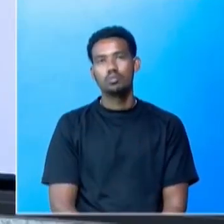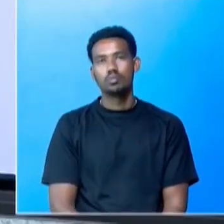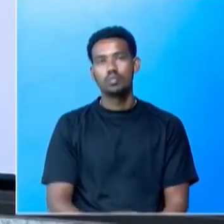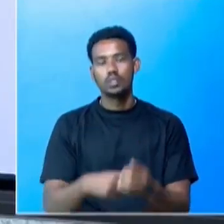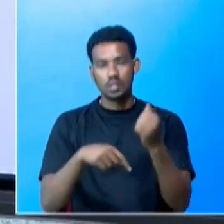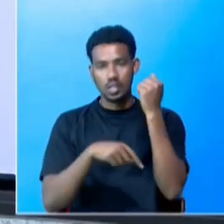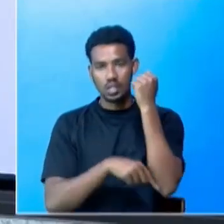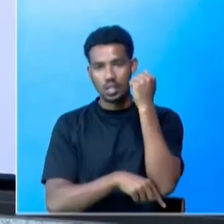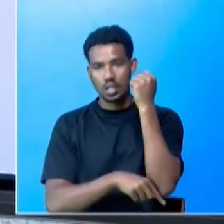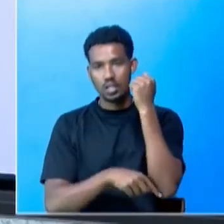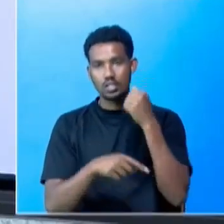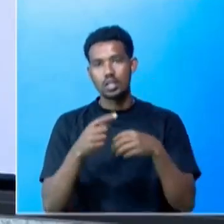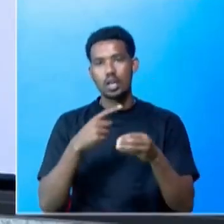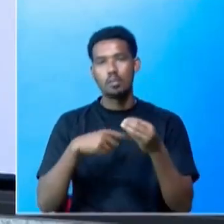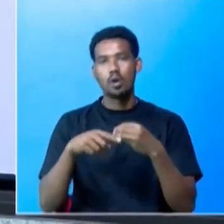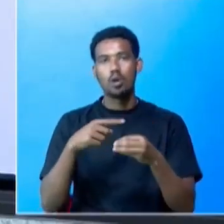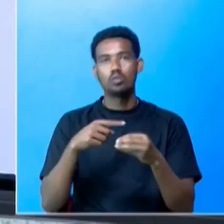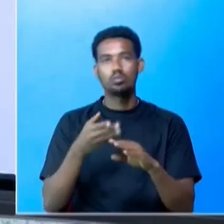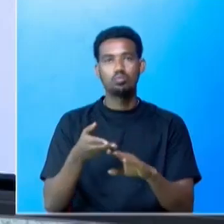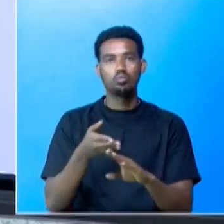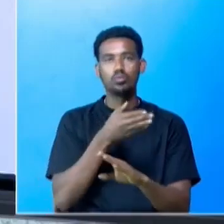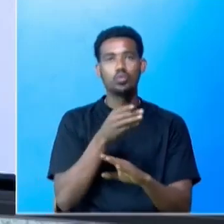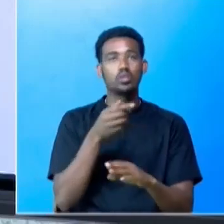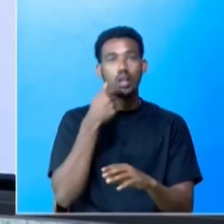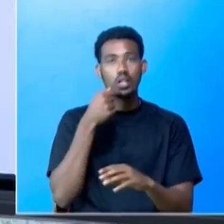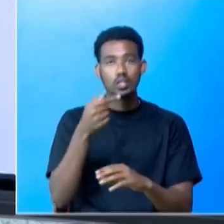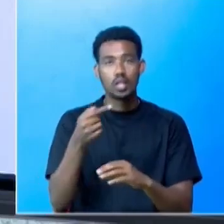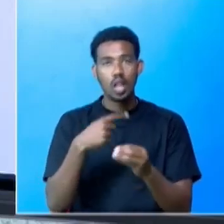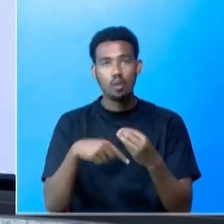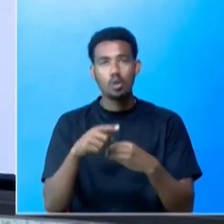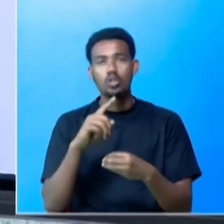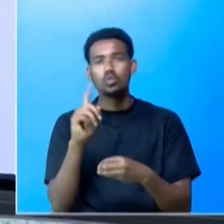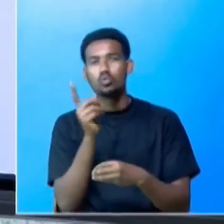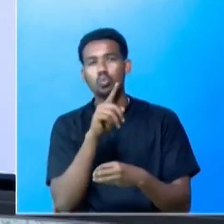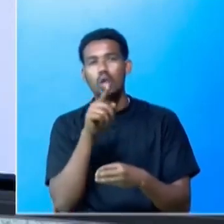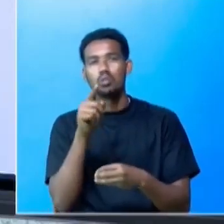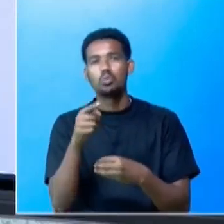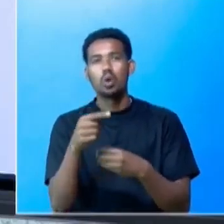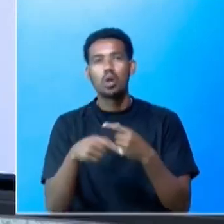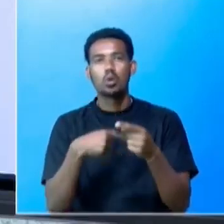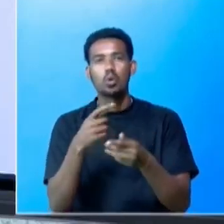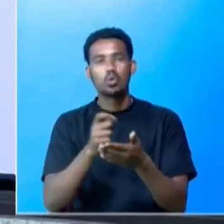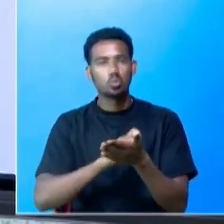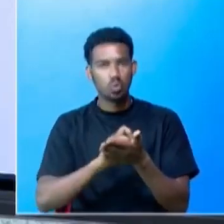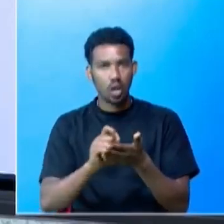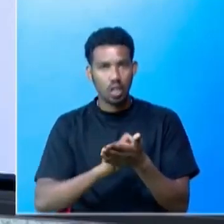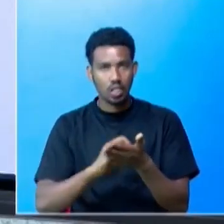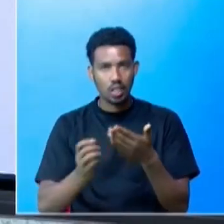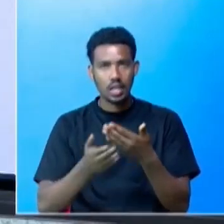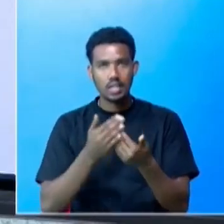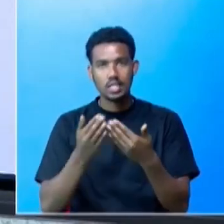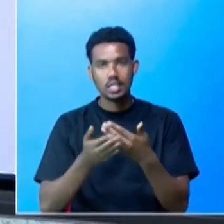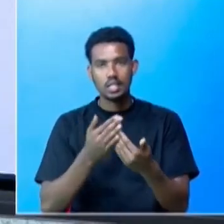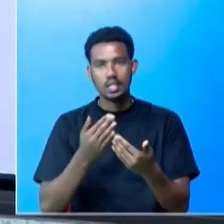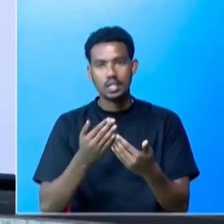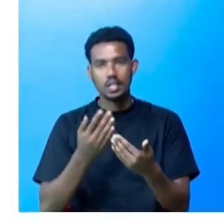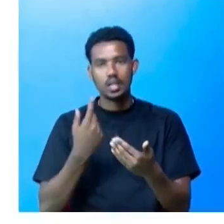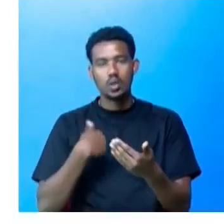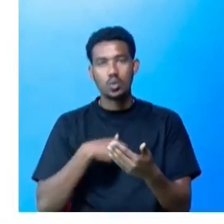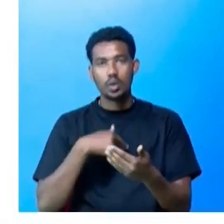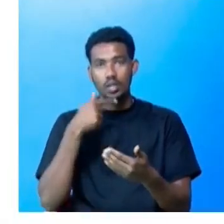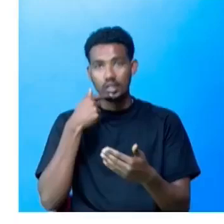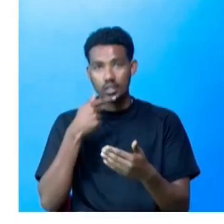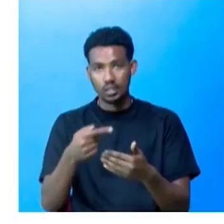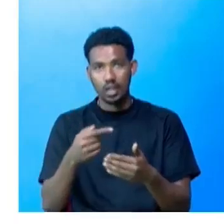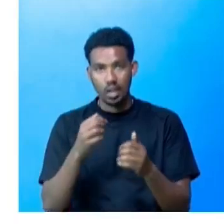details about, before the details that tells you about what you are going to write. So easily, what we are going to say?